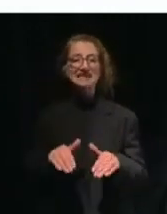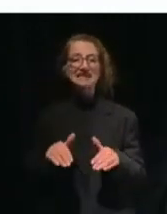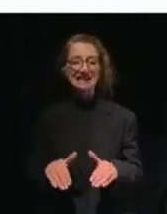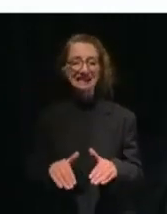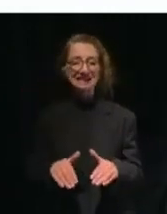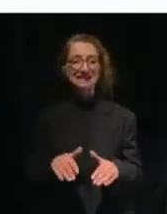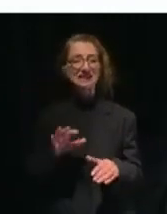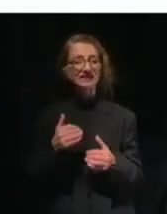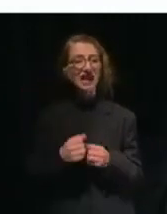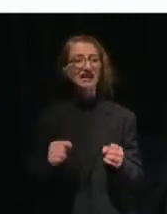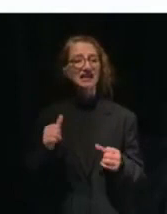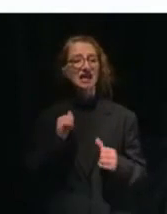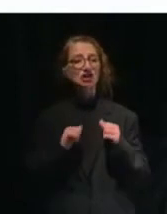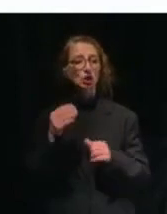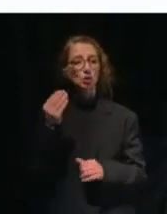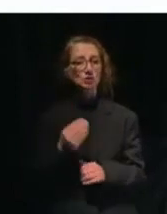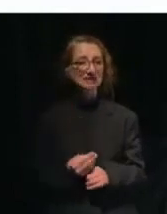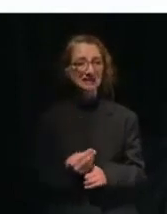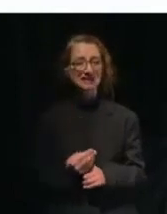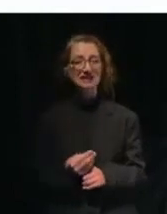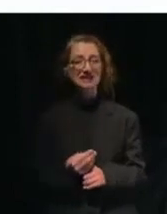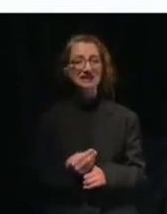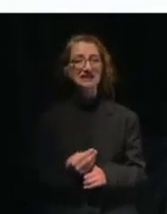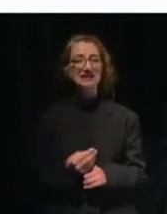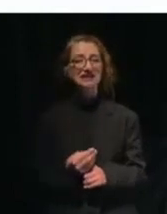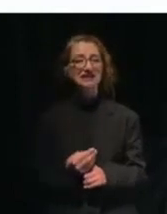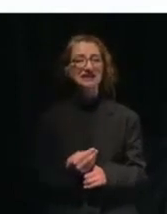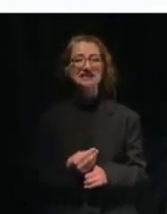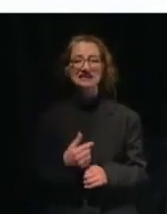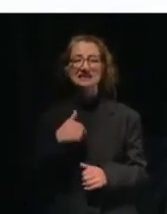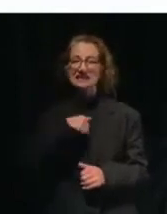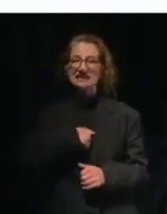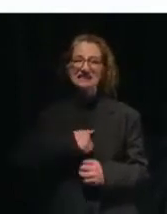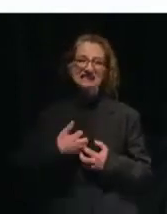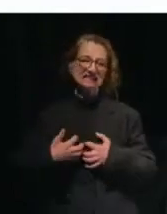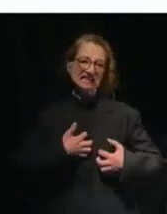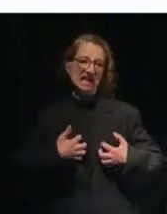And for those that which a permanently employed position is the ideal,